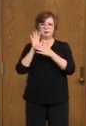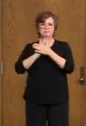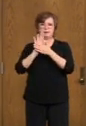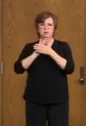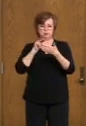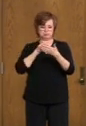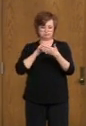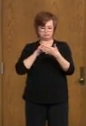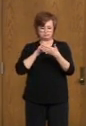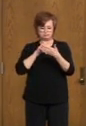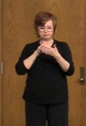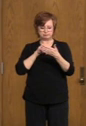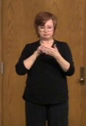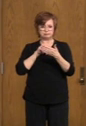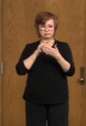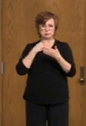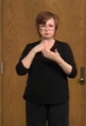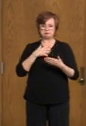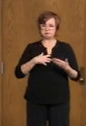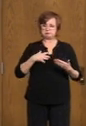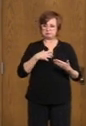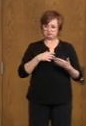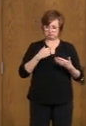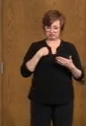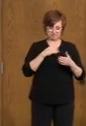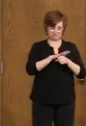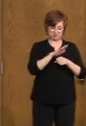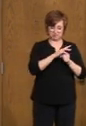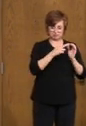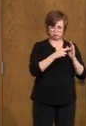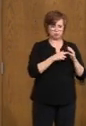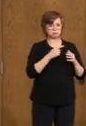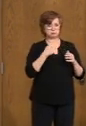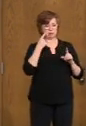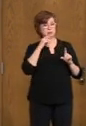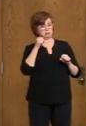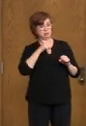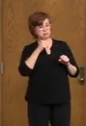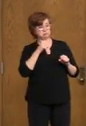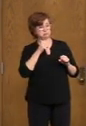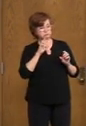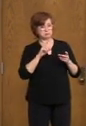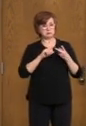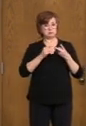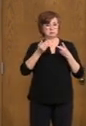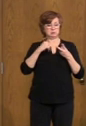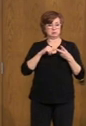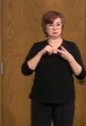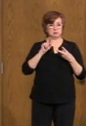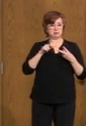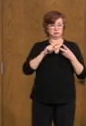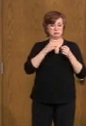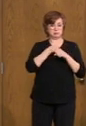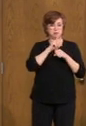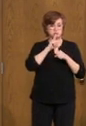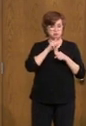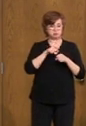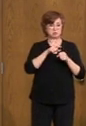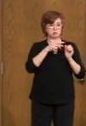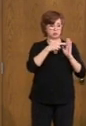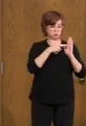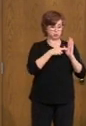ask ourselves the question as to, do we have the right measures in place? Yes, I believe we do. Do we need to now ensure that the measures that are in